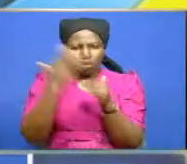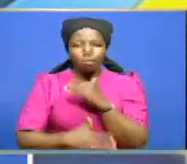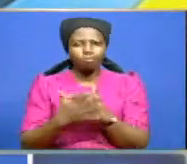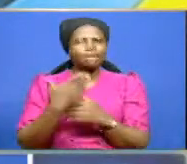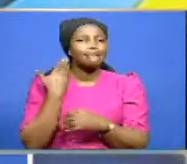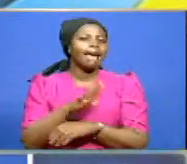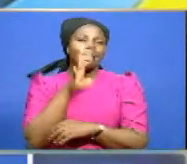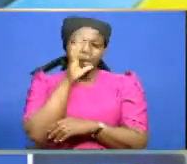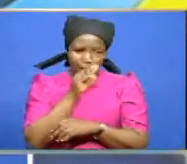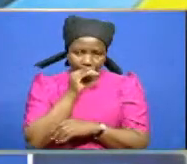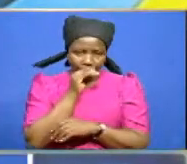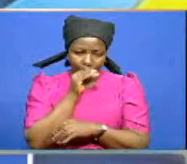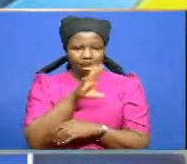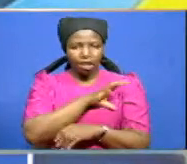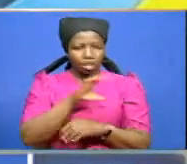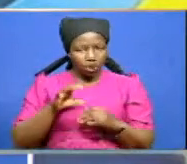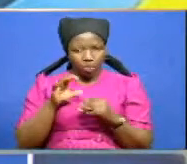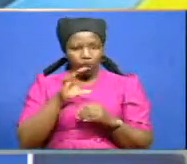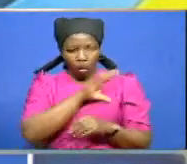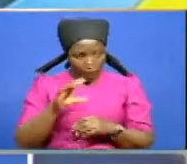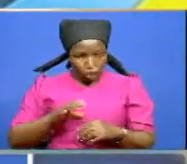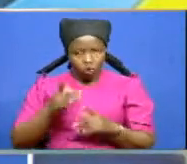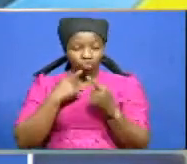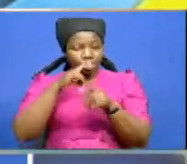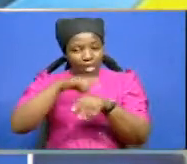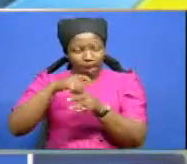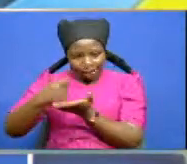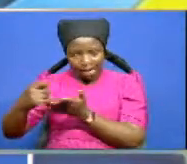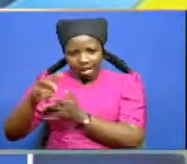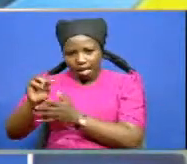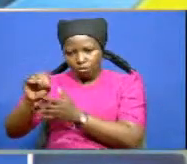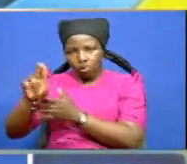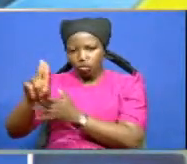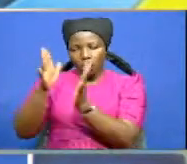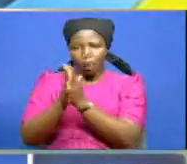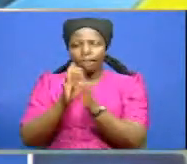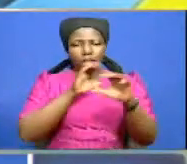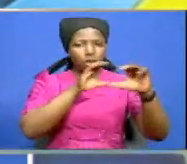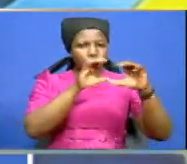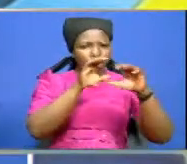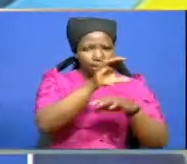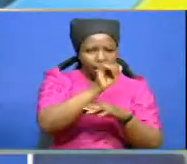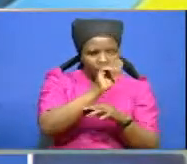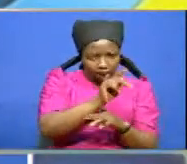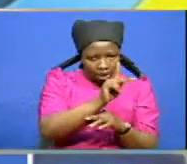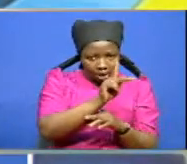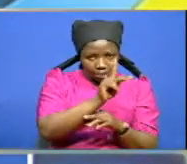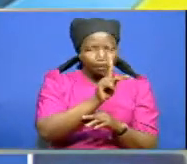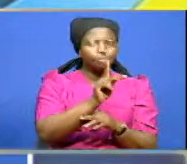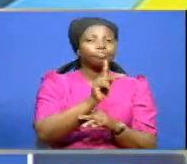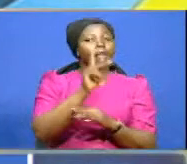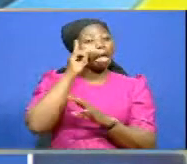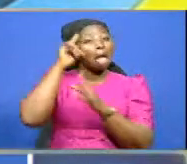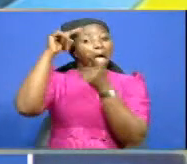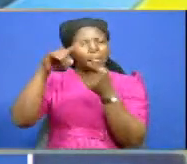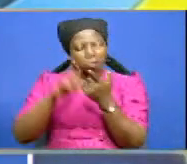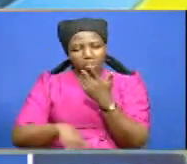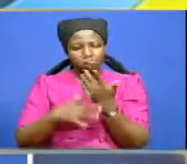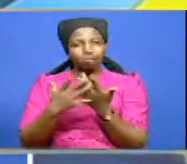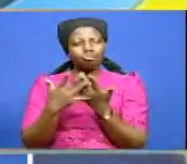The Commission was speaking when it signed a memorandum of understanding with the Communications Authority of Kenya that seeks to bring to